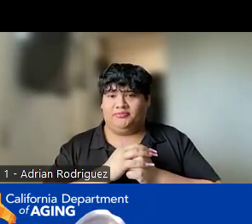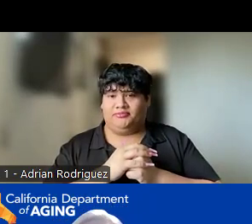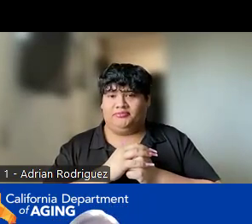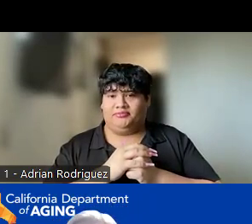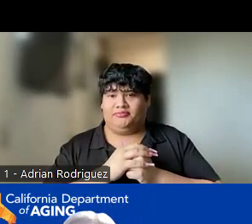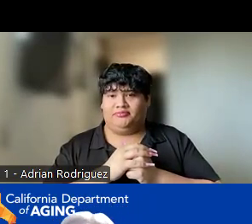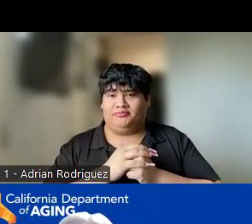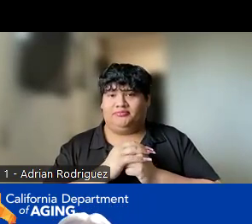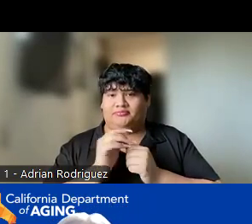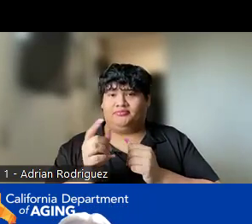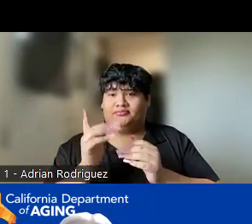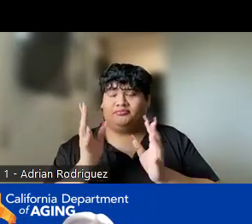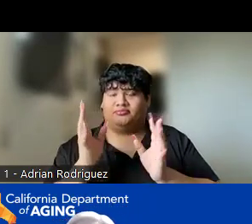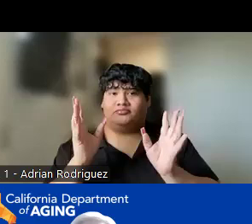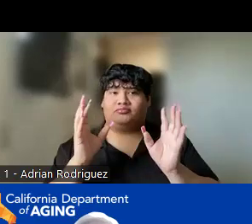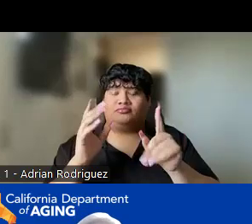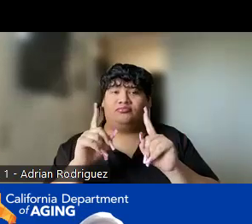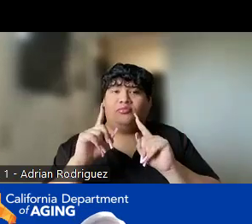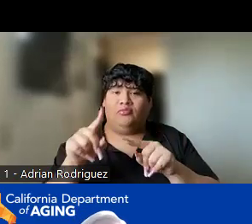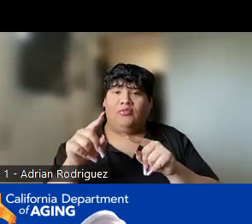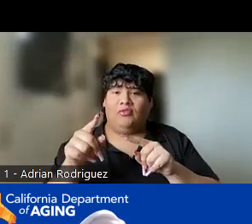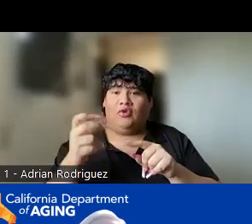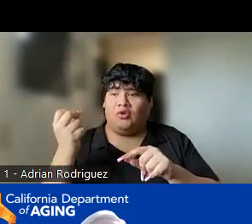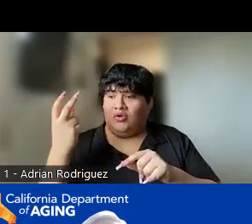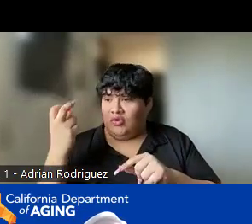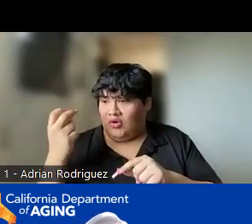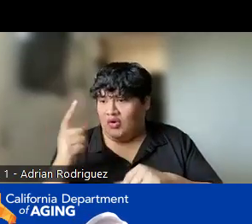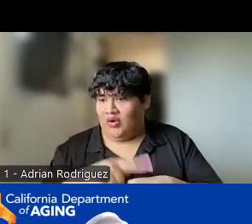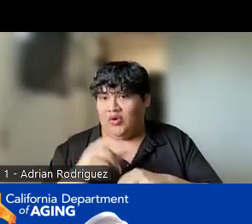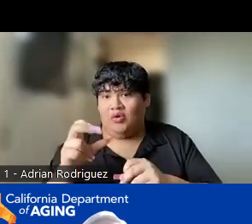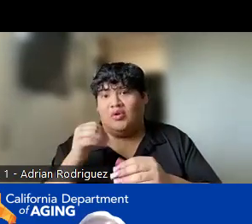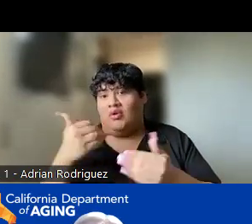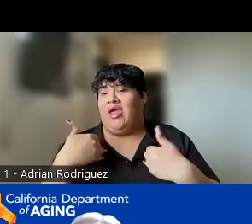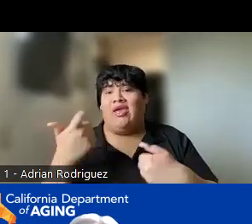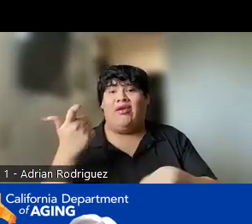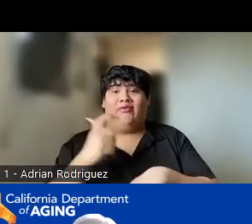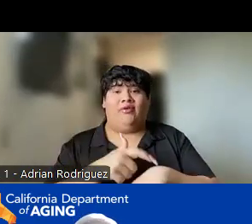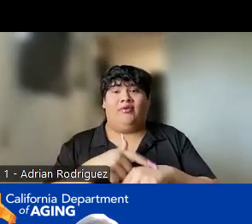So this is our public comment period. Oh, it is 12 o'clock. We do not have any more